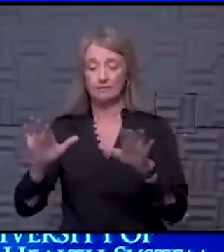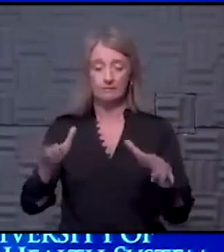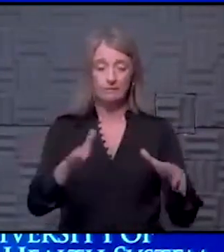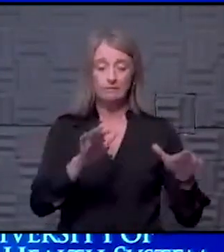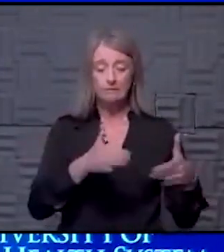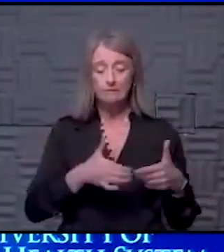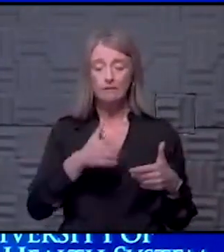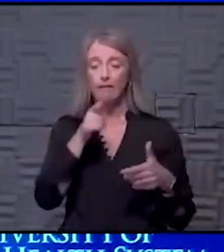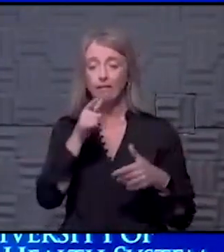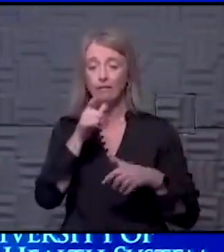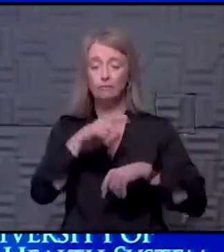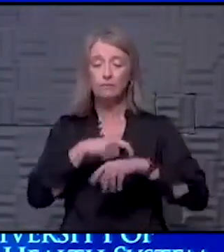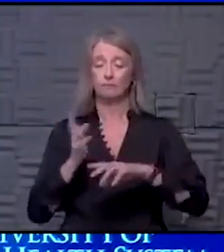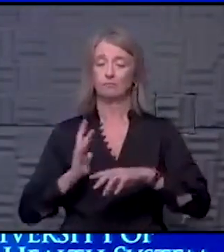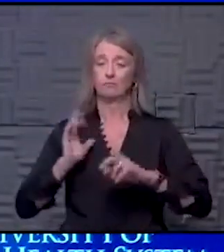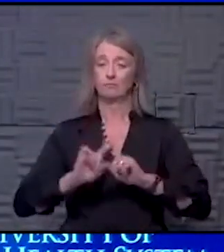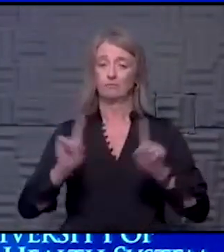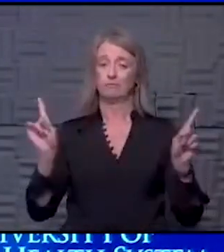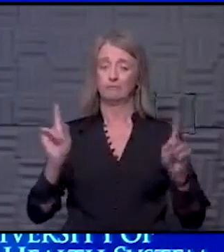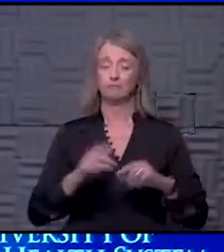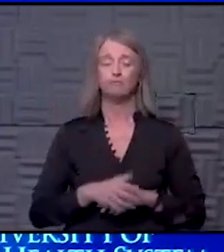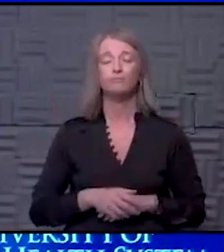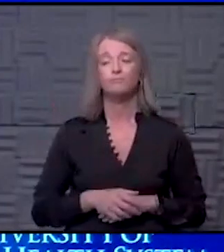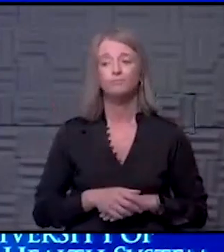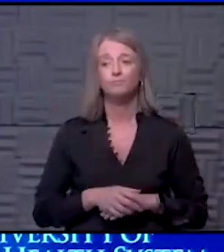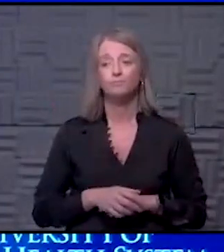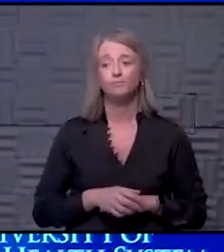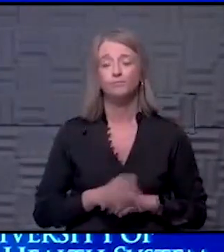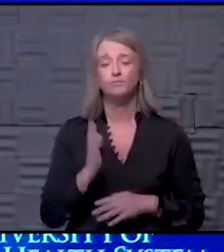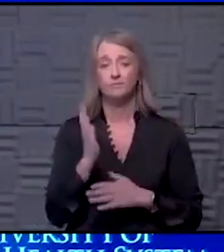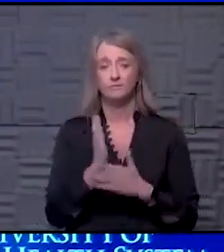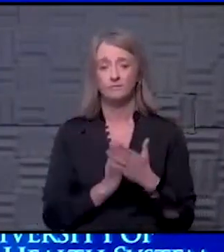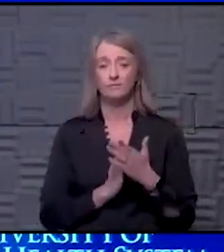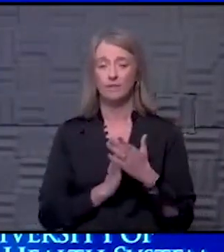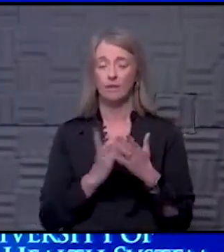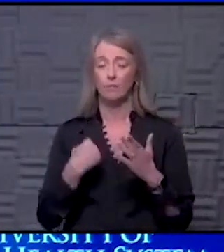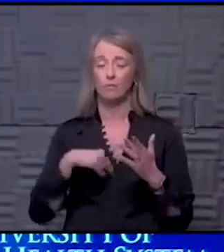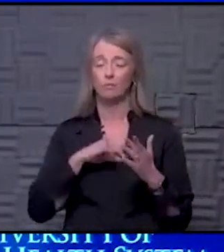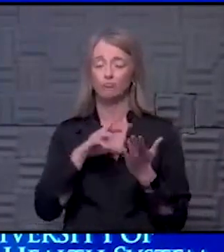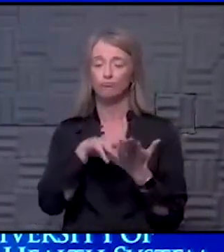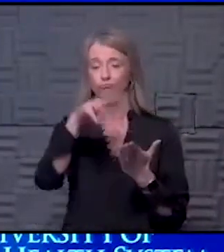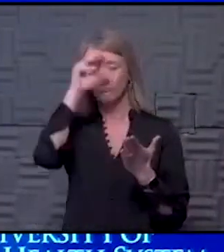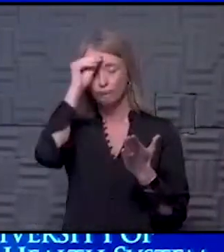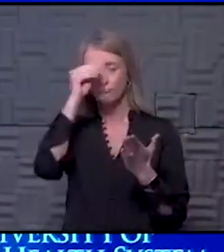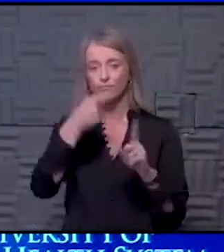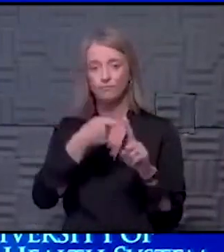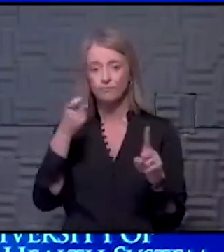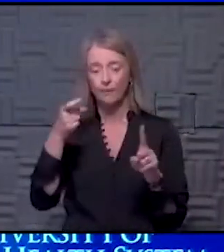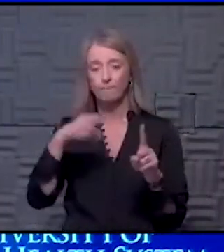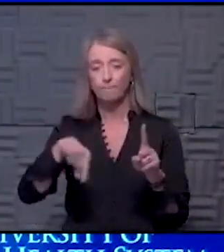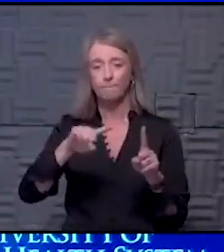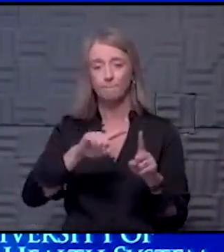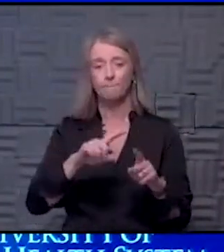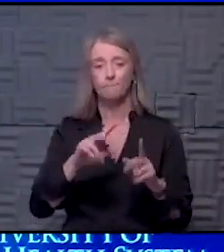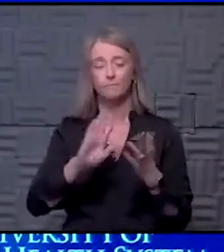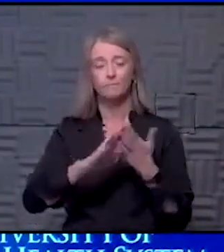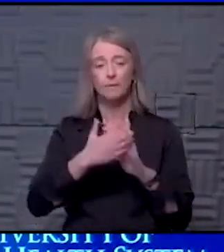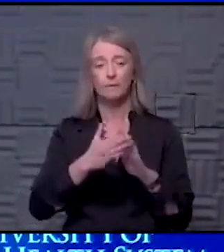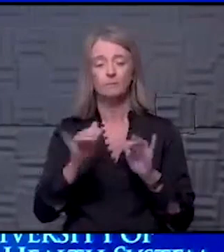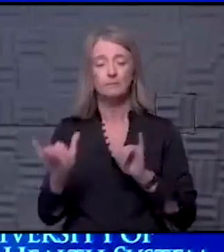than lunchtime may have looked in previous years. And I think some of those lessons can be transferred to Scout